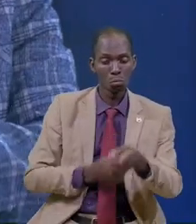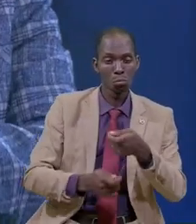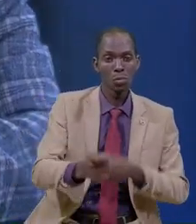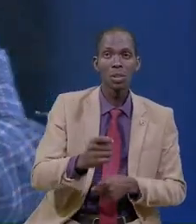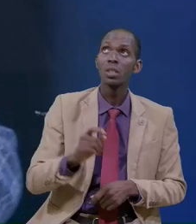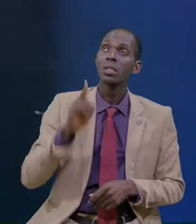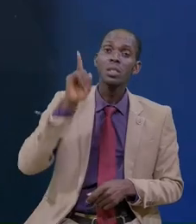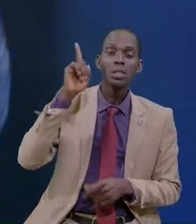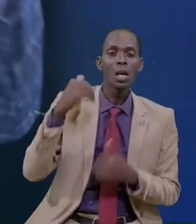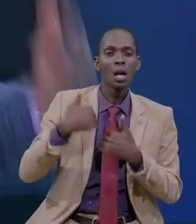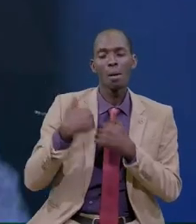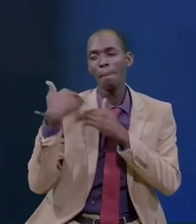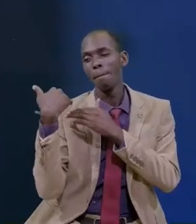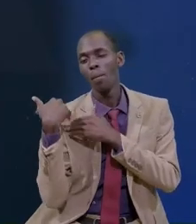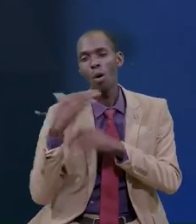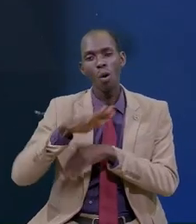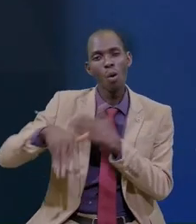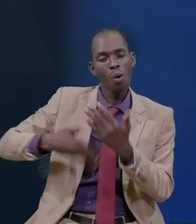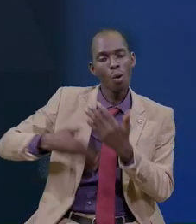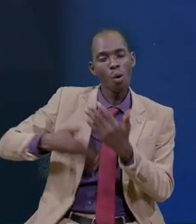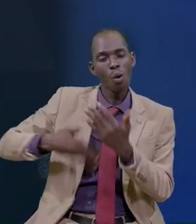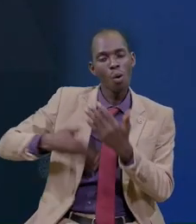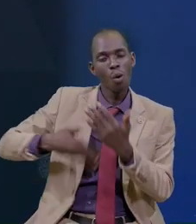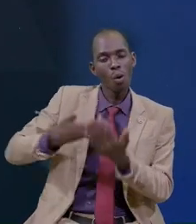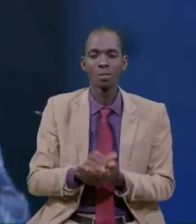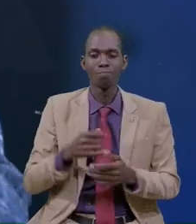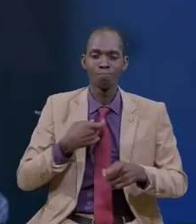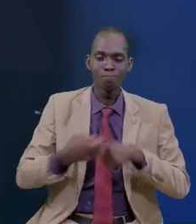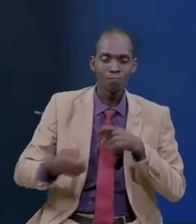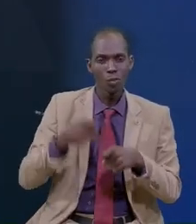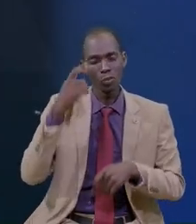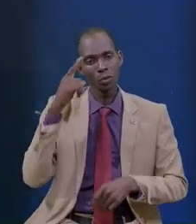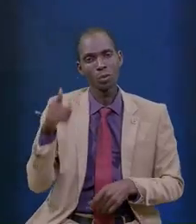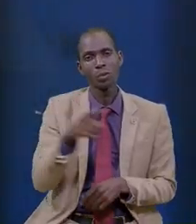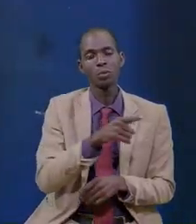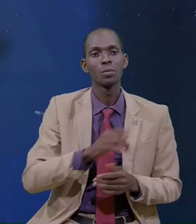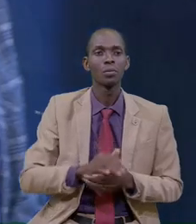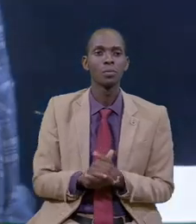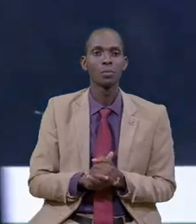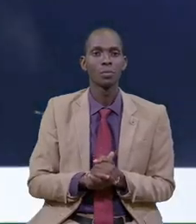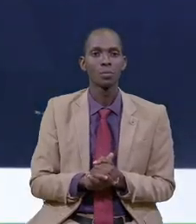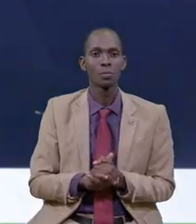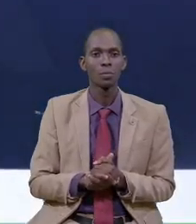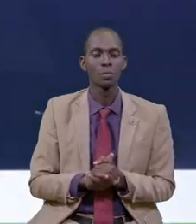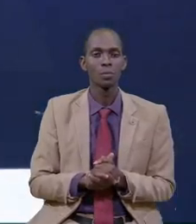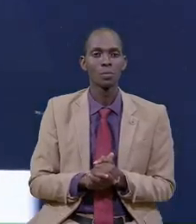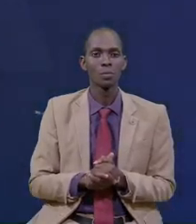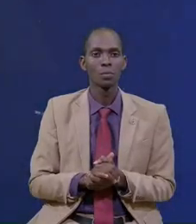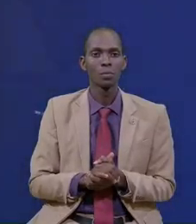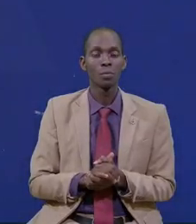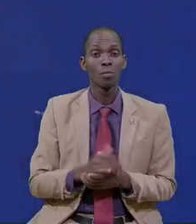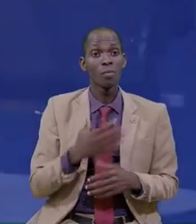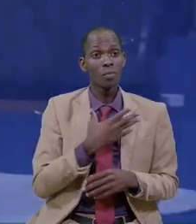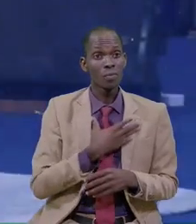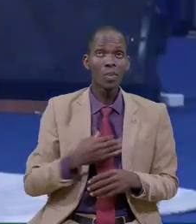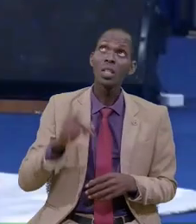has borne all that for you. C'est comme ça nous sommes sauvés parce que Christ notre substitut qui a pris notre place a tout porté and he, pour